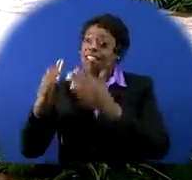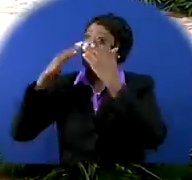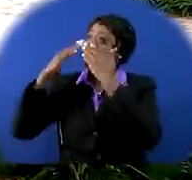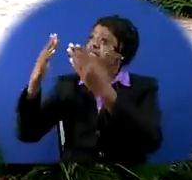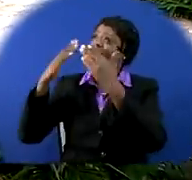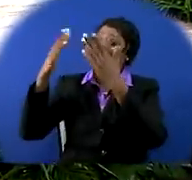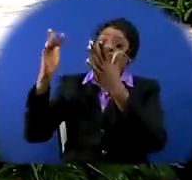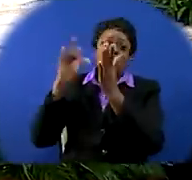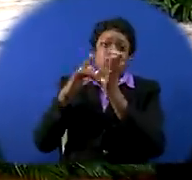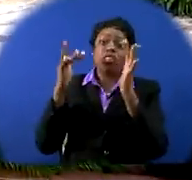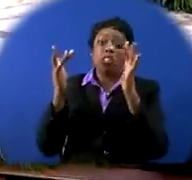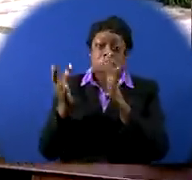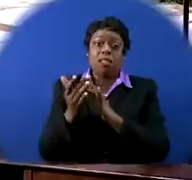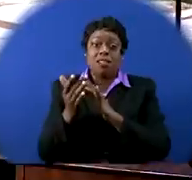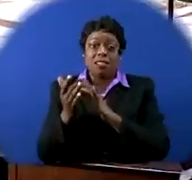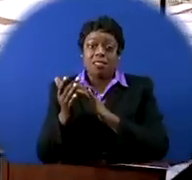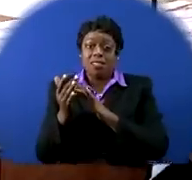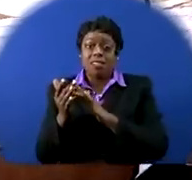you, Jesus.